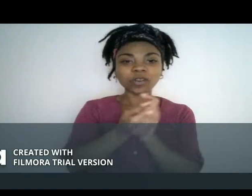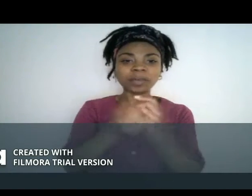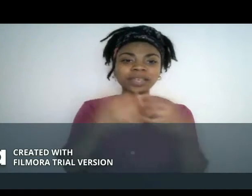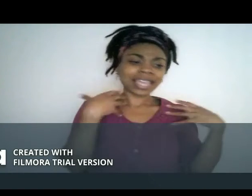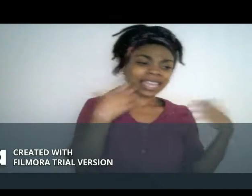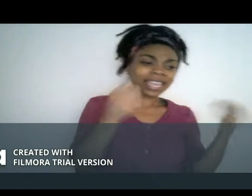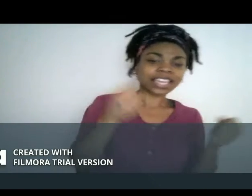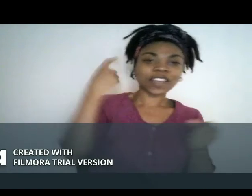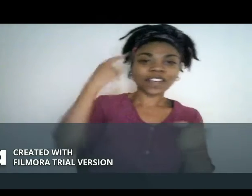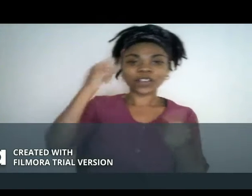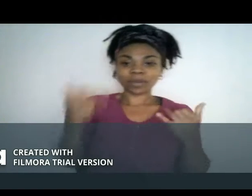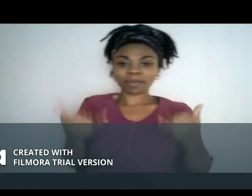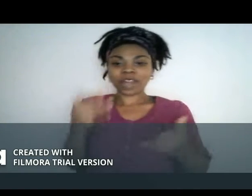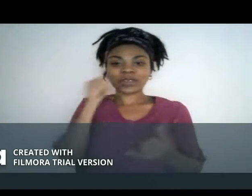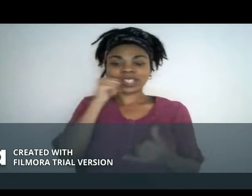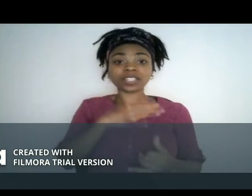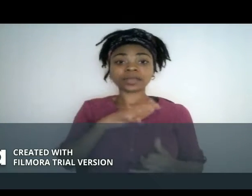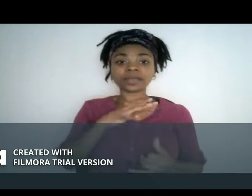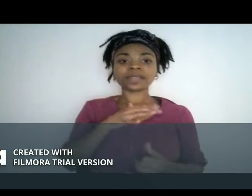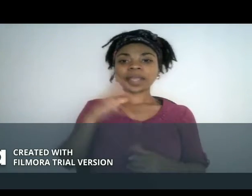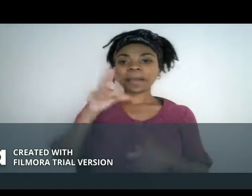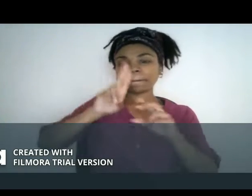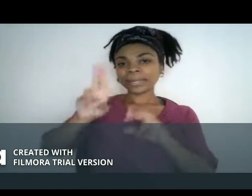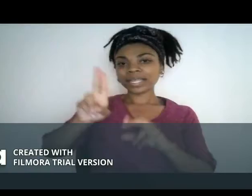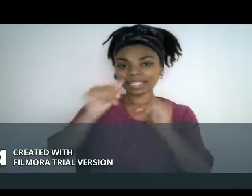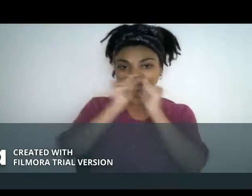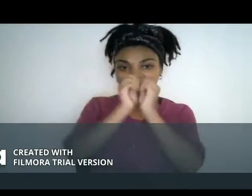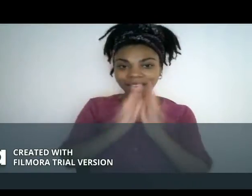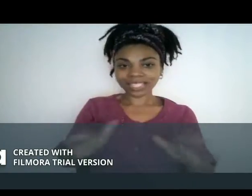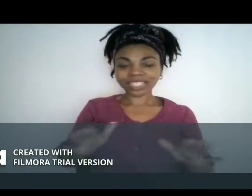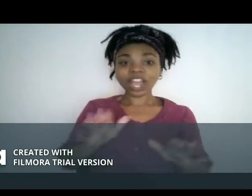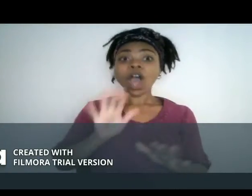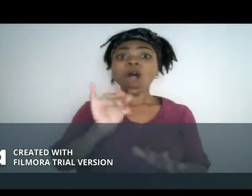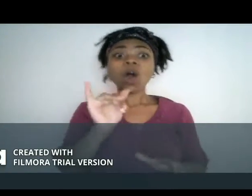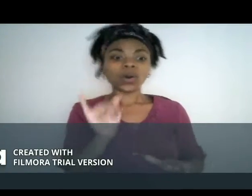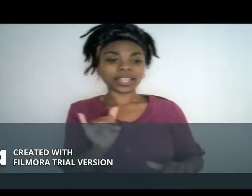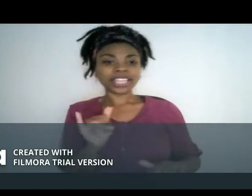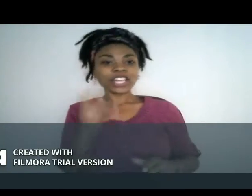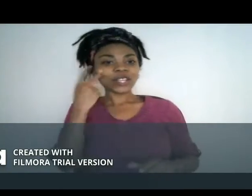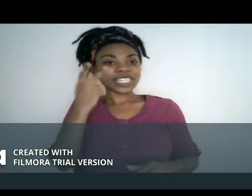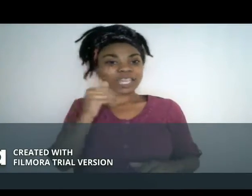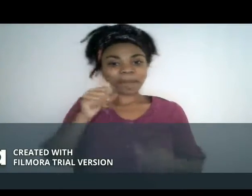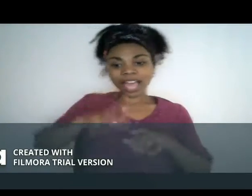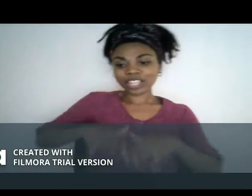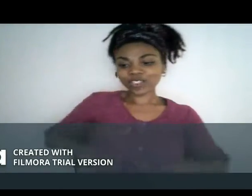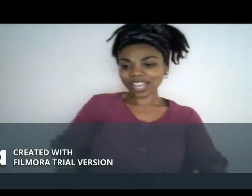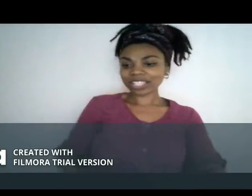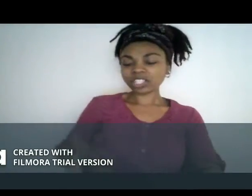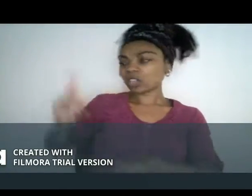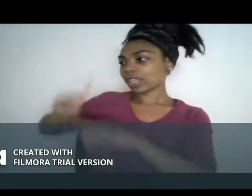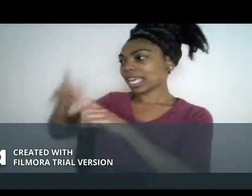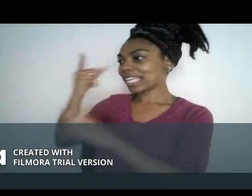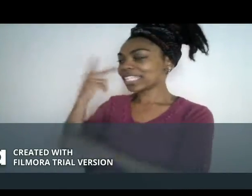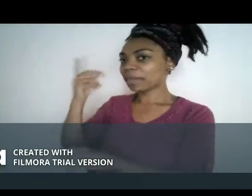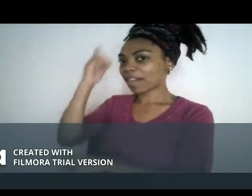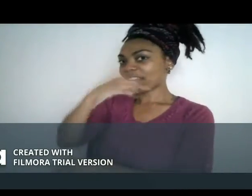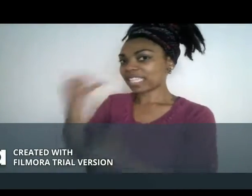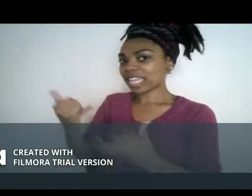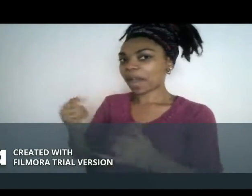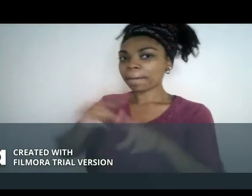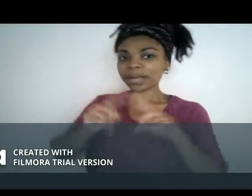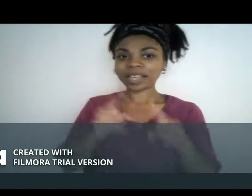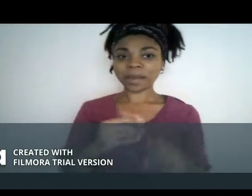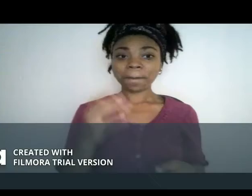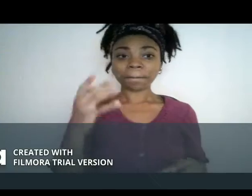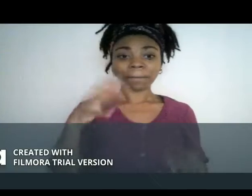the Modern Sister. Peace and blessings. Oh yeah, I don't know if y'all can see my dress. You'll see my dress? I don't know, maybe you can't see my face now,